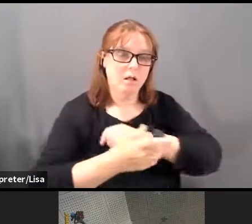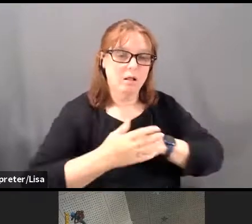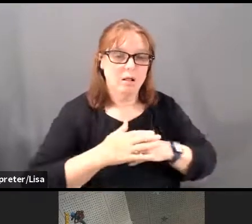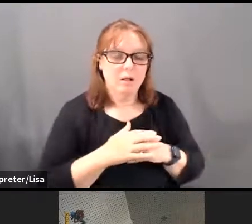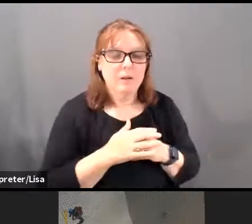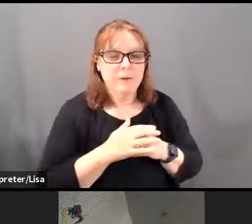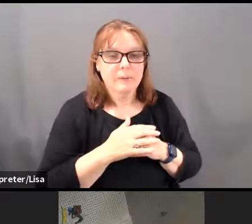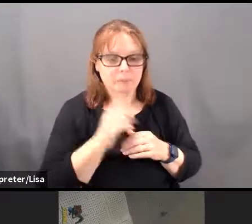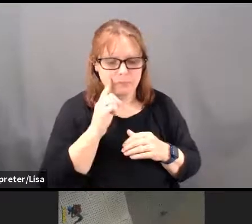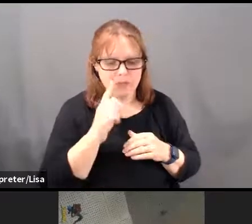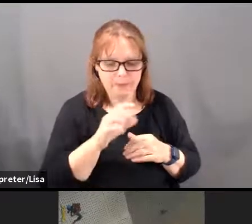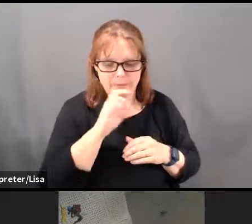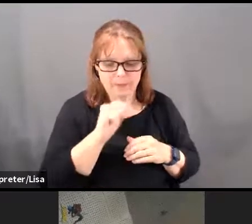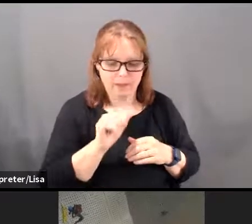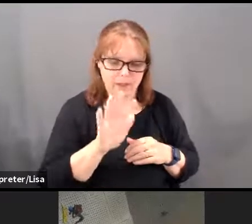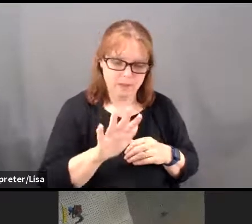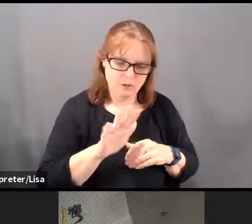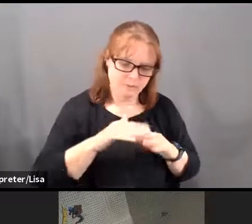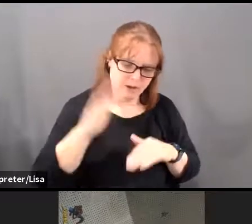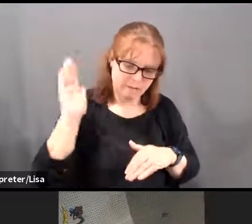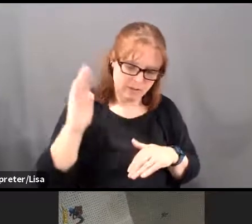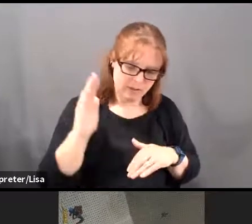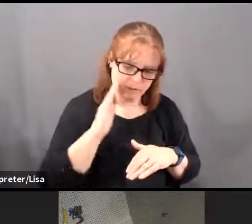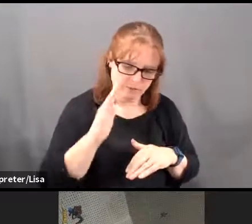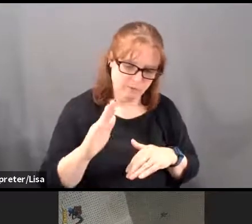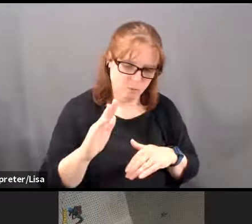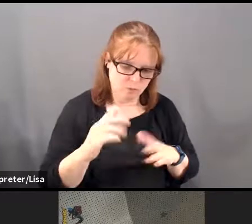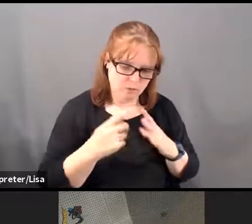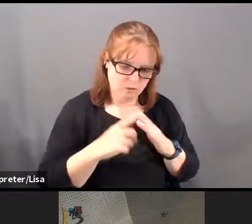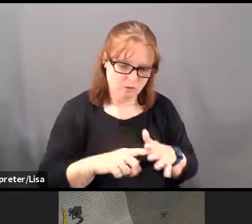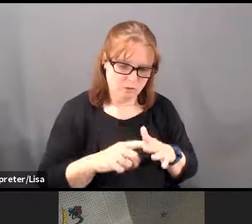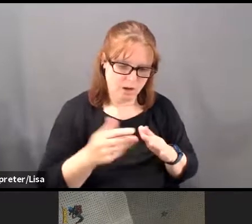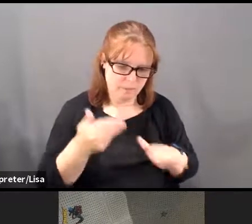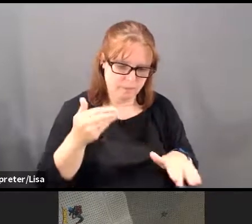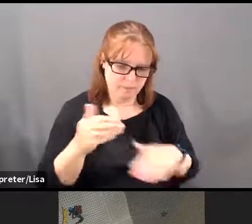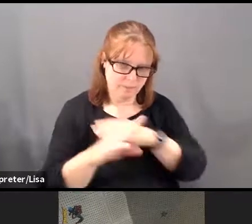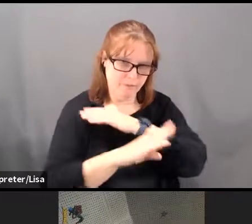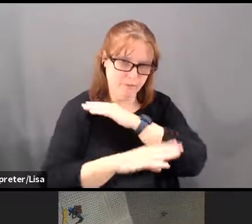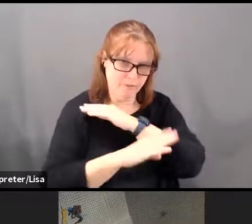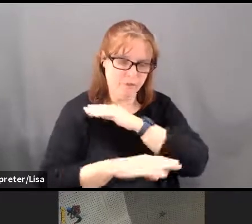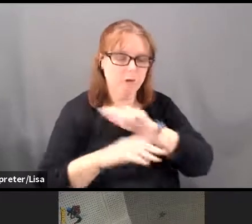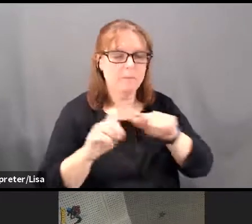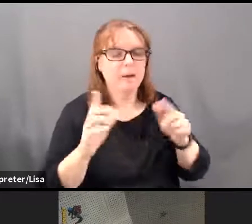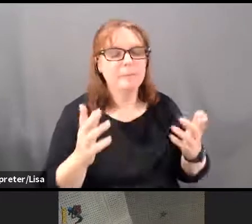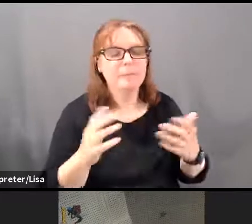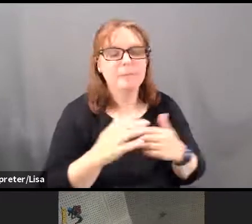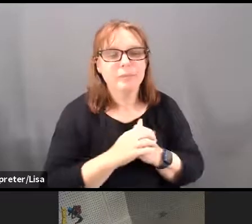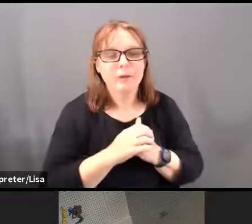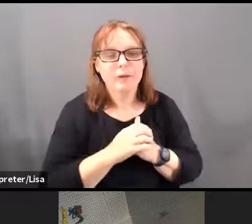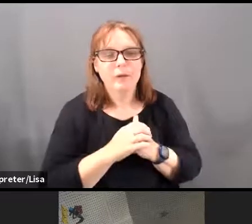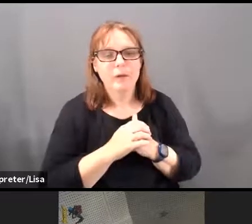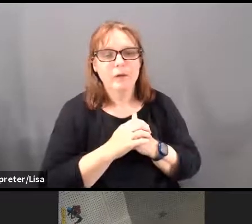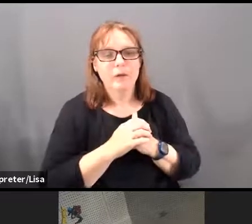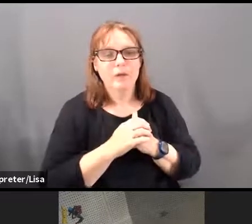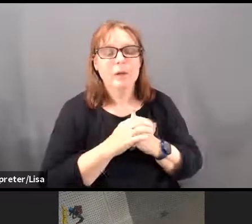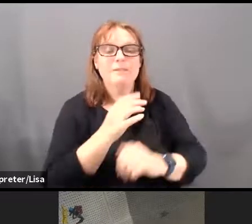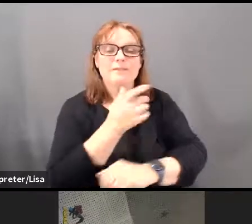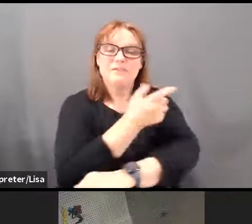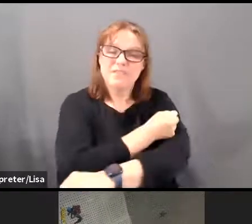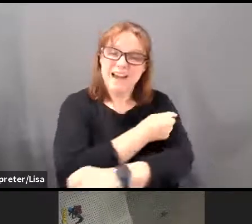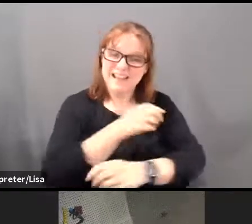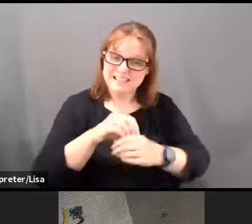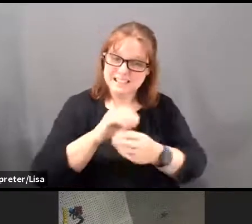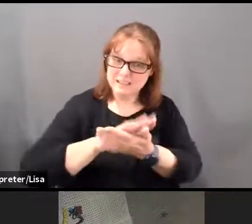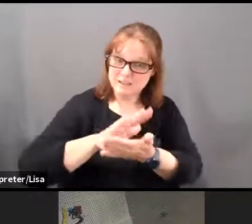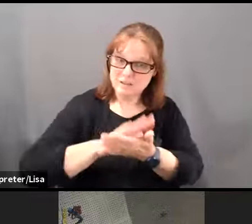for kids 5 and older by the fall. It's my hope that I hope to be in schools. The way we're doing vaccines in schools, though, just so you